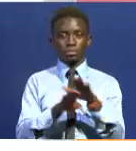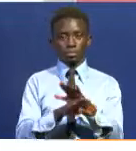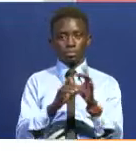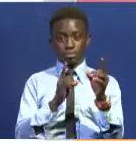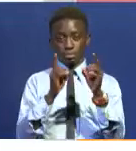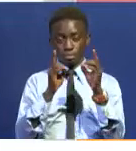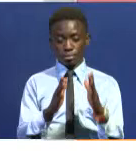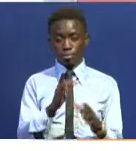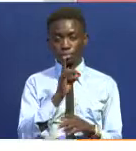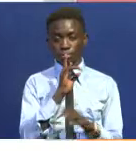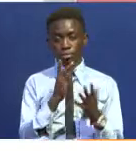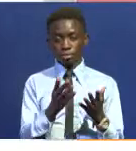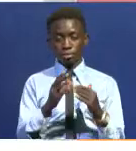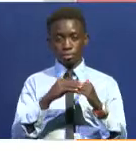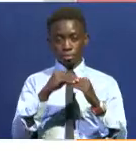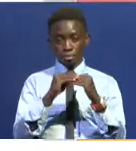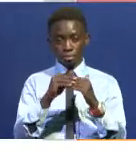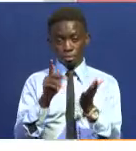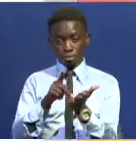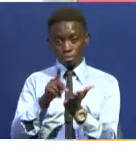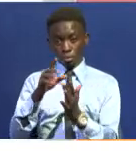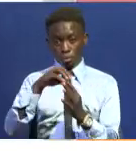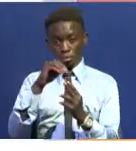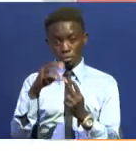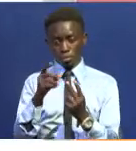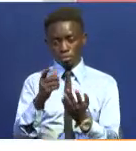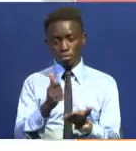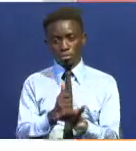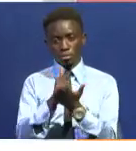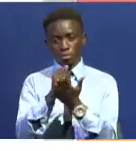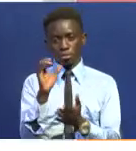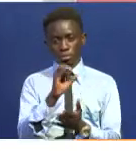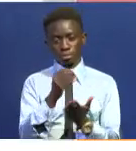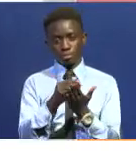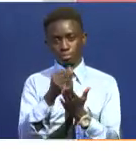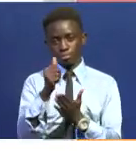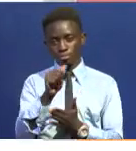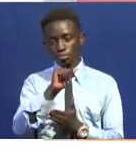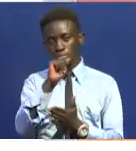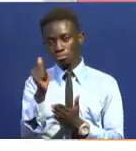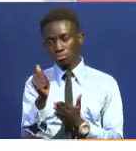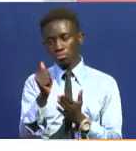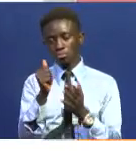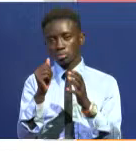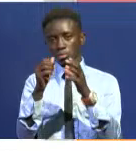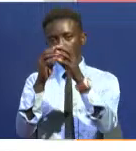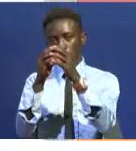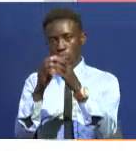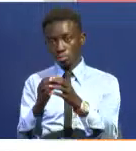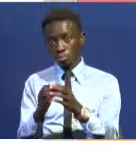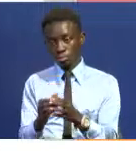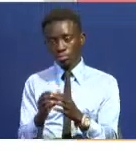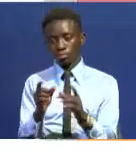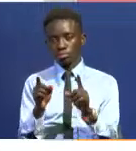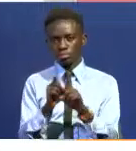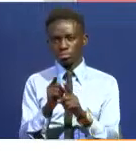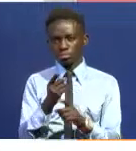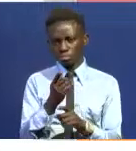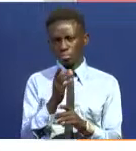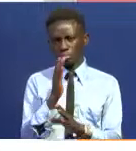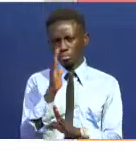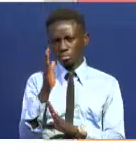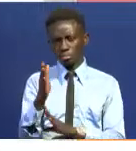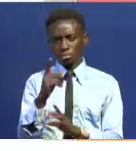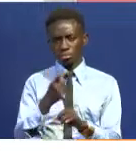Kiage, said flexible payment options allowing customers to pay premiums in small, manageable amounts directly from their mobile